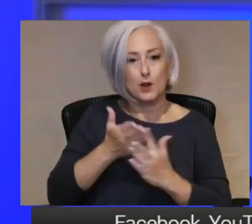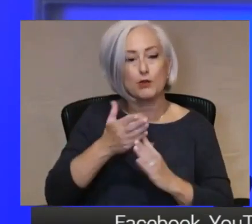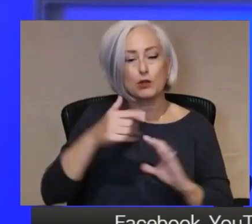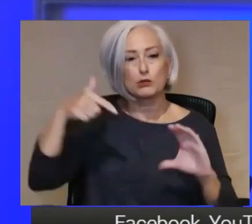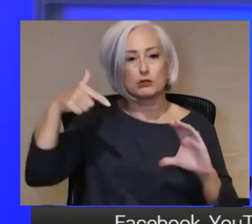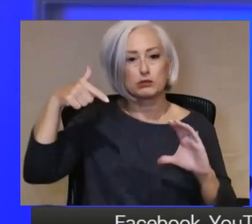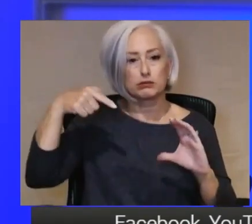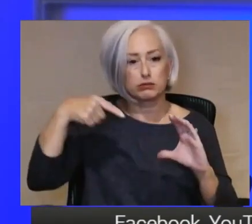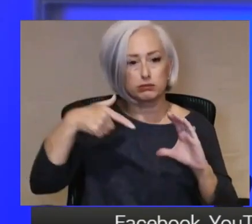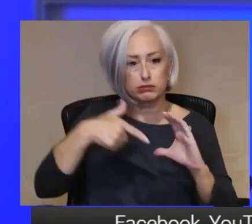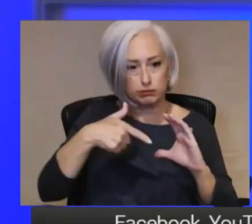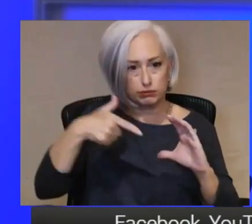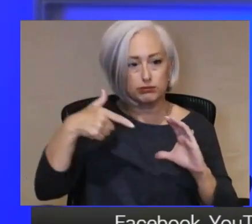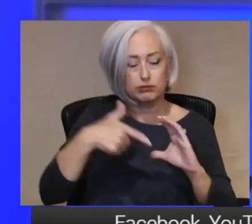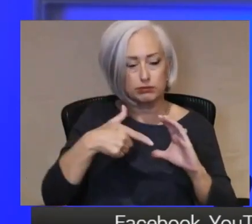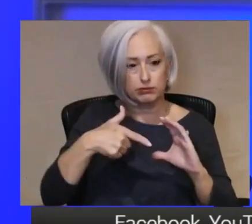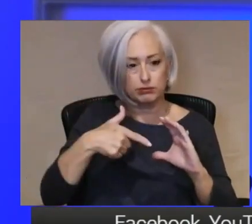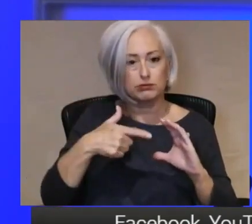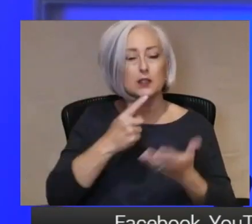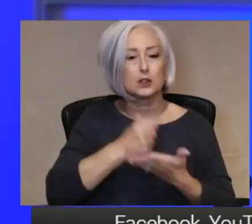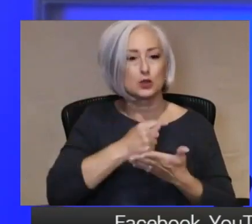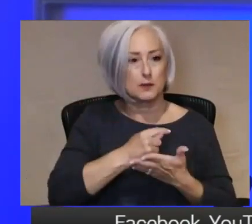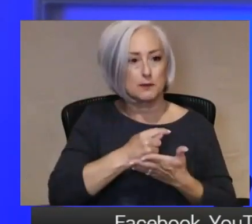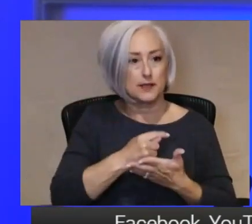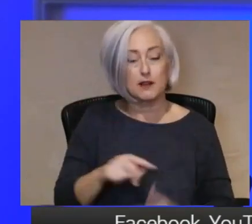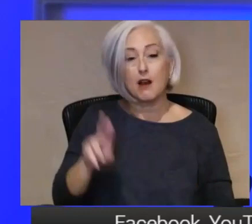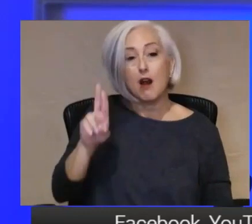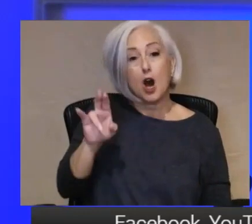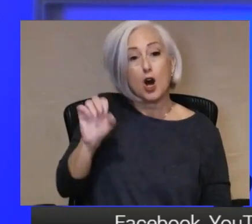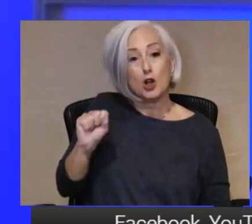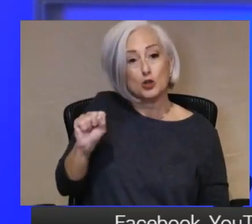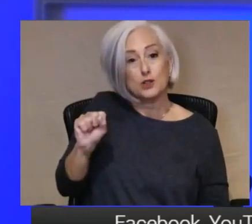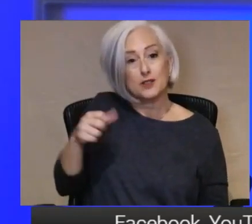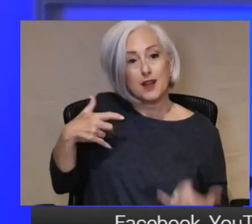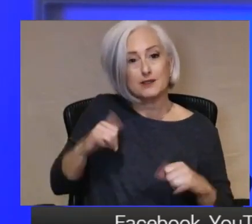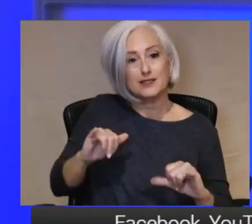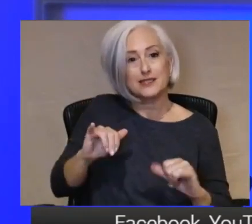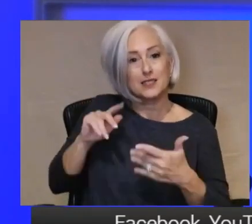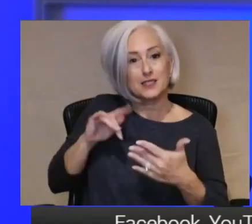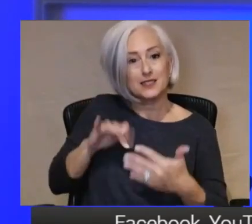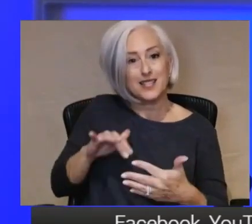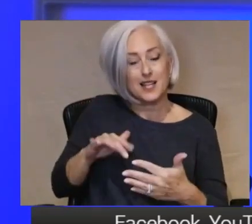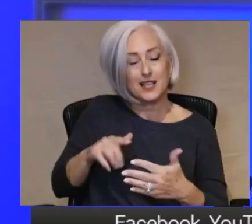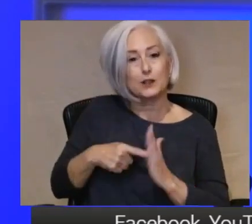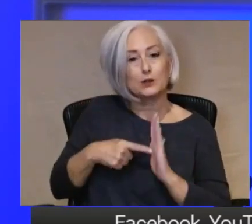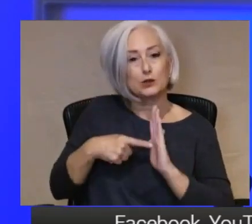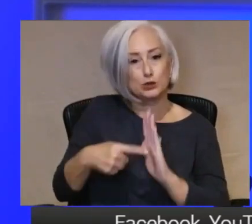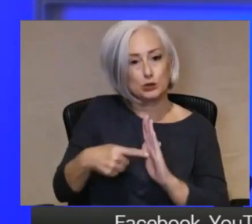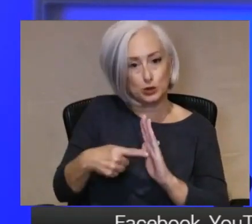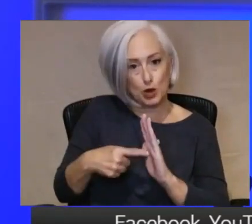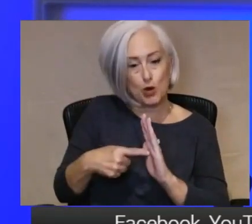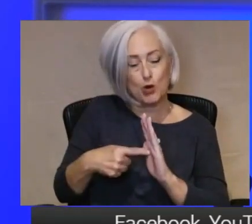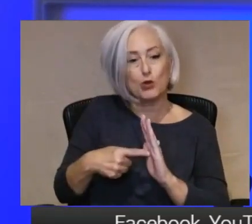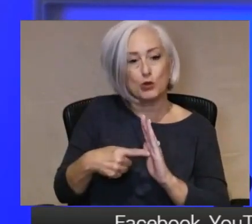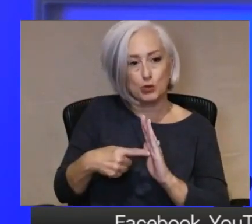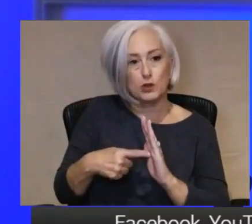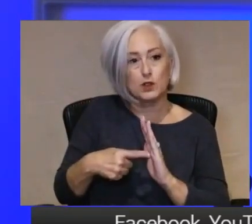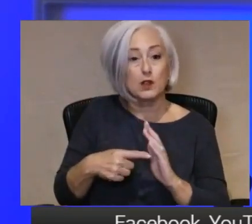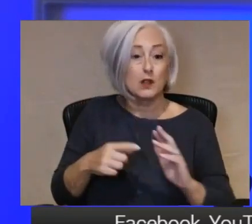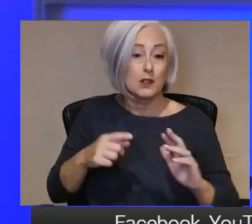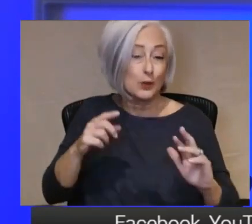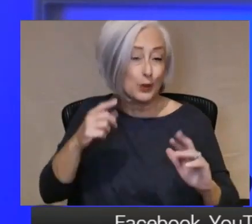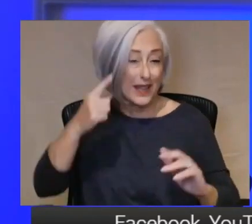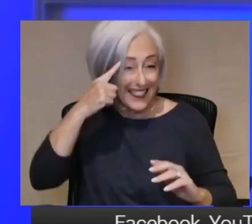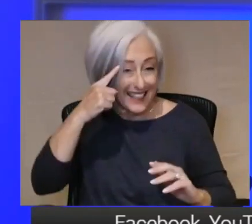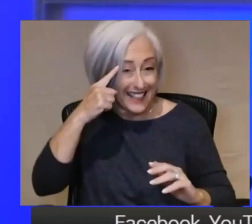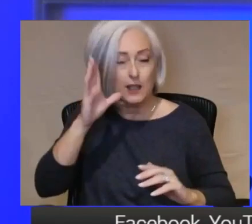currently in study to show that that's safe and that's effective. So we all believe that it will be approved soon to be able to treat